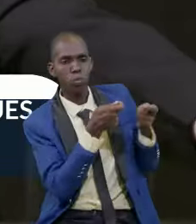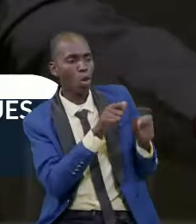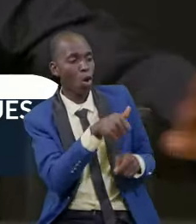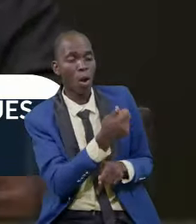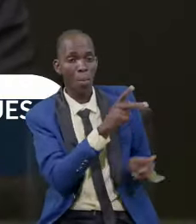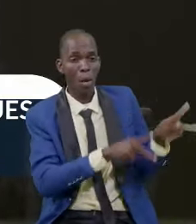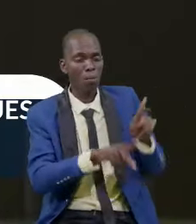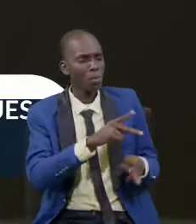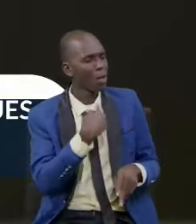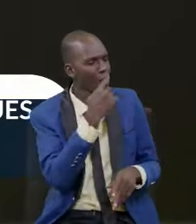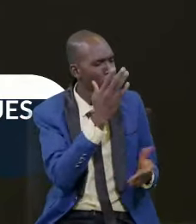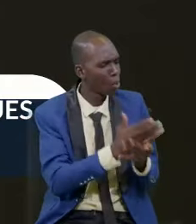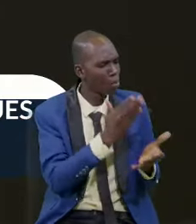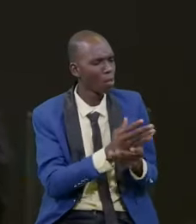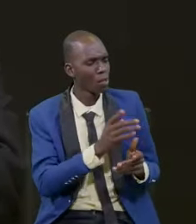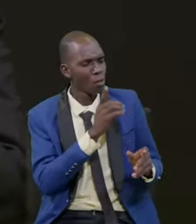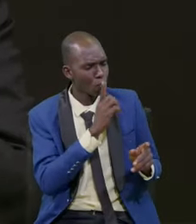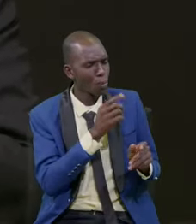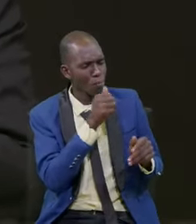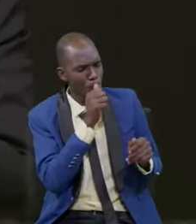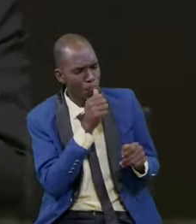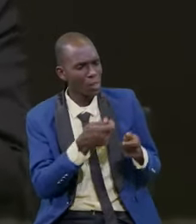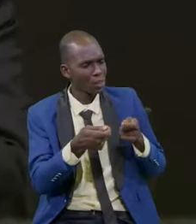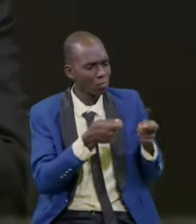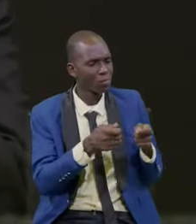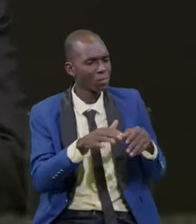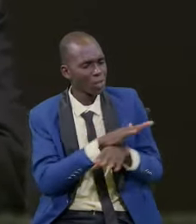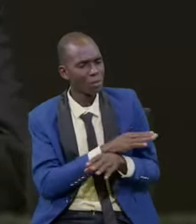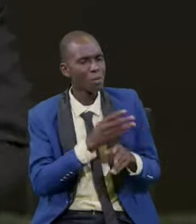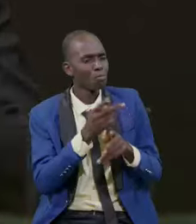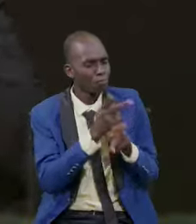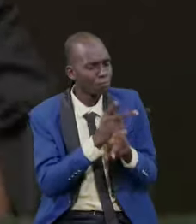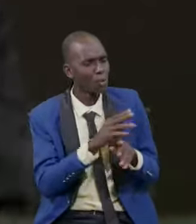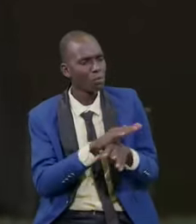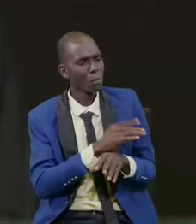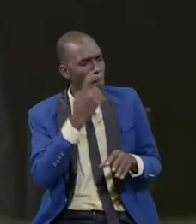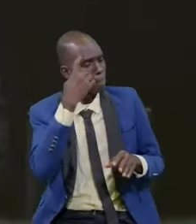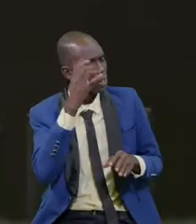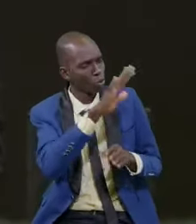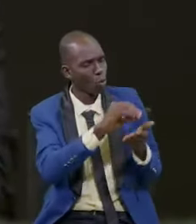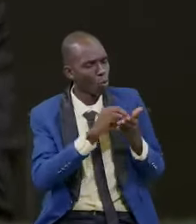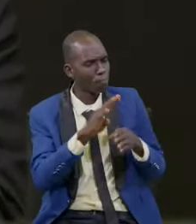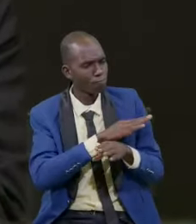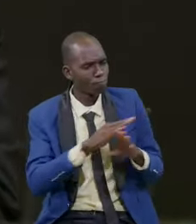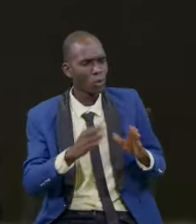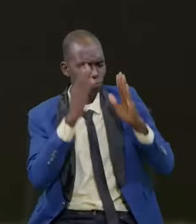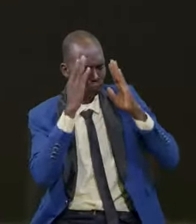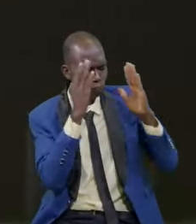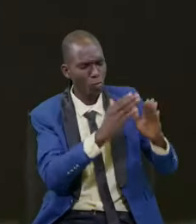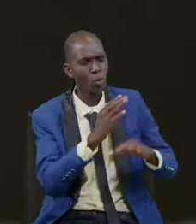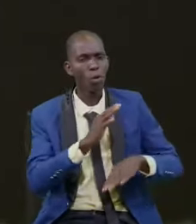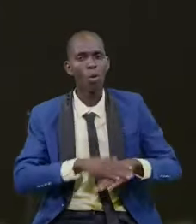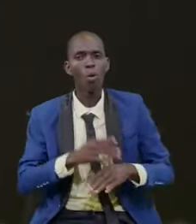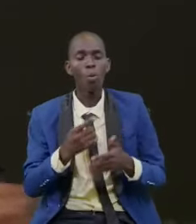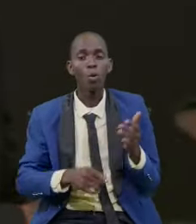It says, watch yourself, mind your business, and think about what you ought to be in